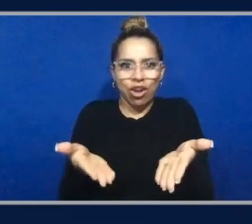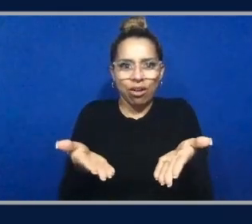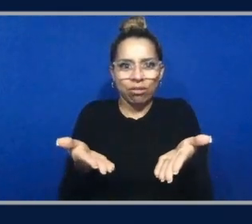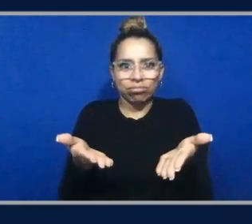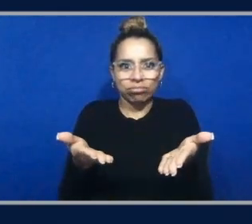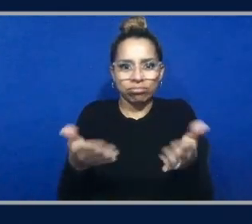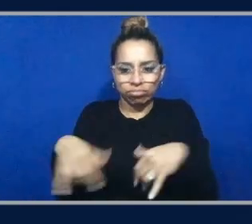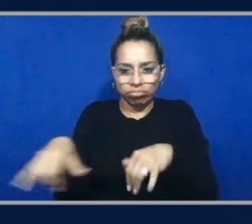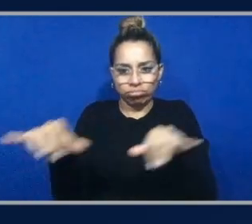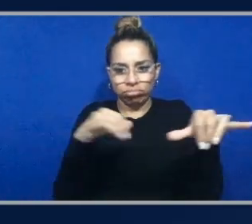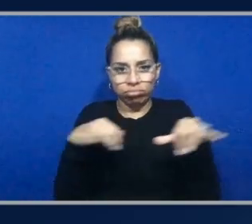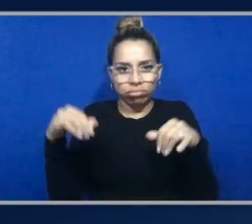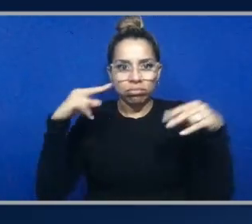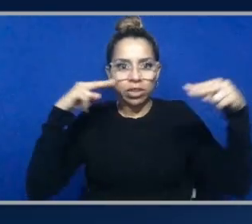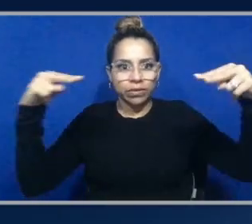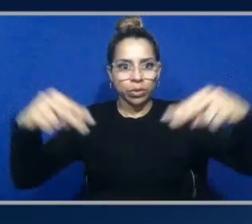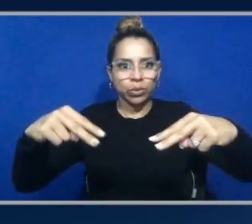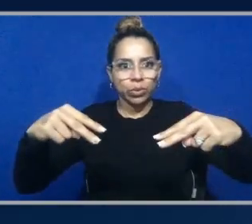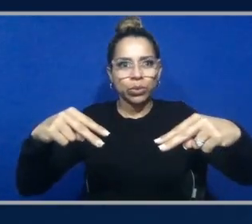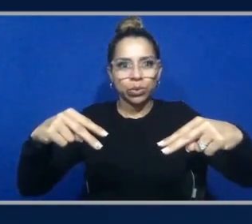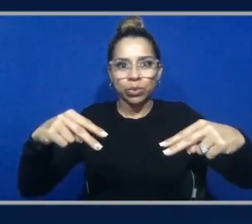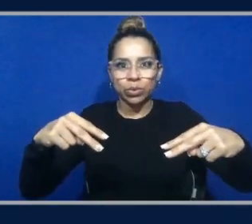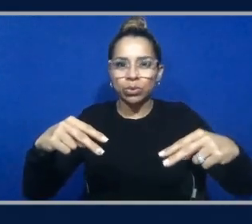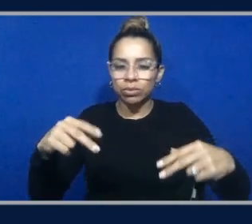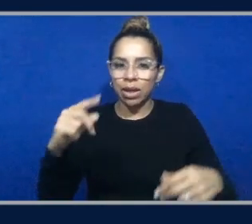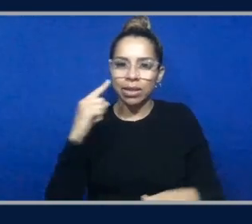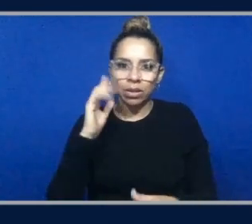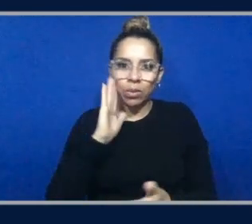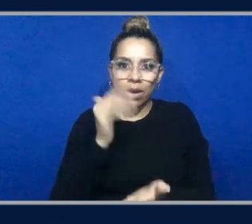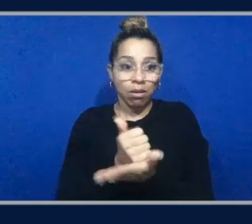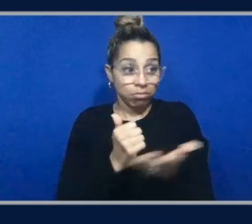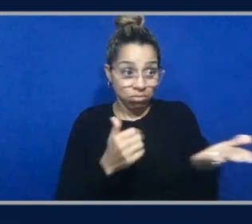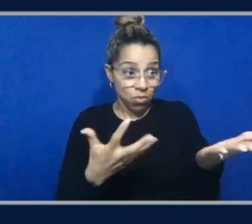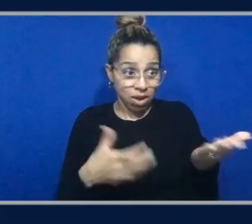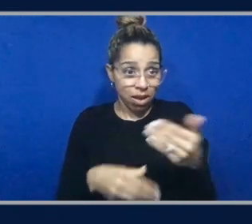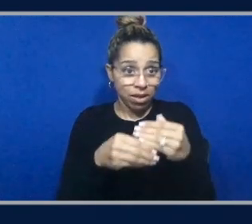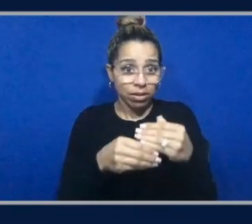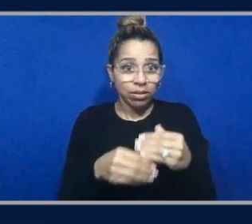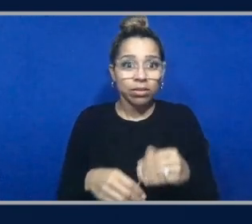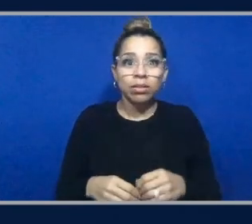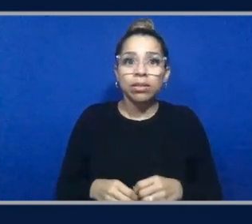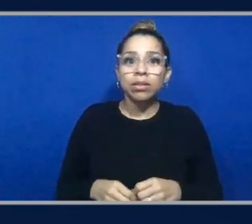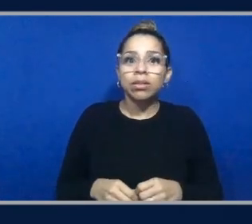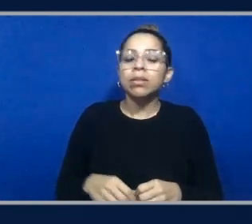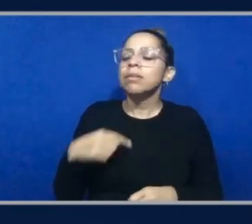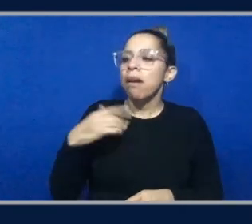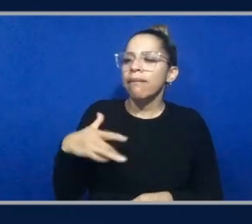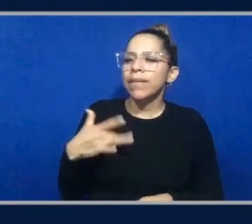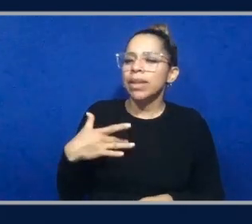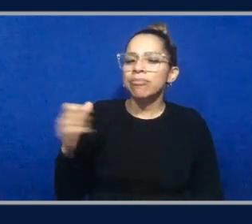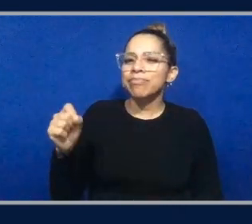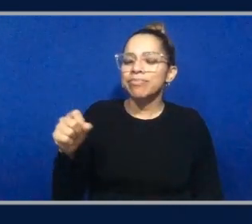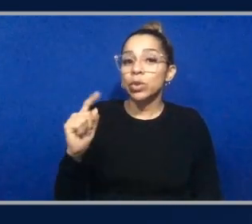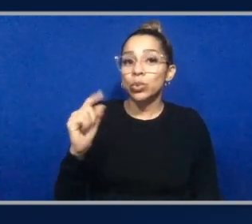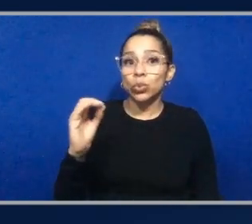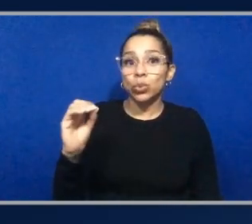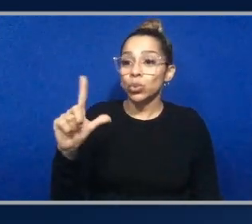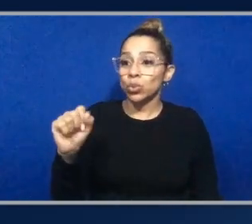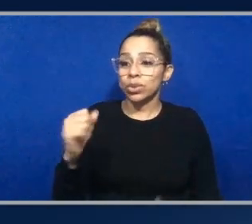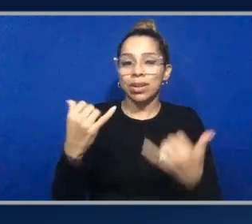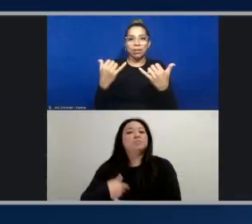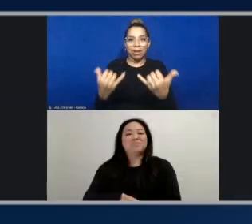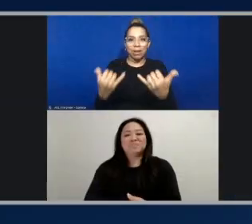the biggest way it's going to help. But anything else you want to add? Yeah, I think the biggest thing is that the tools have come to you and you don't have to go to them,